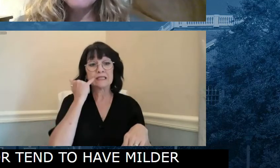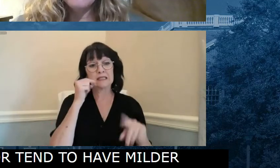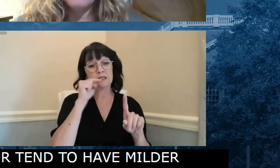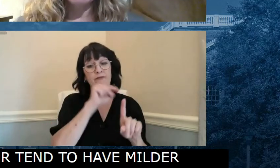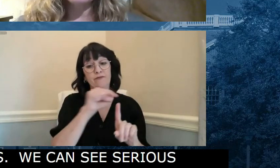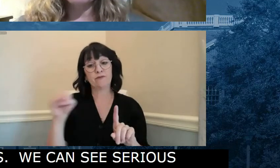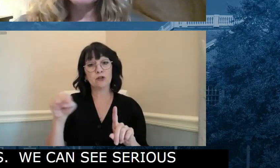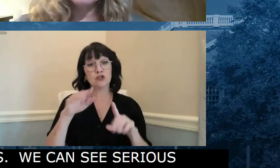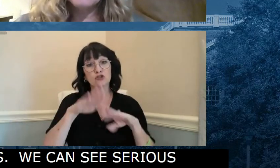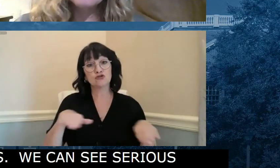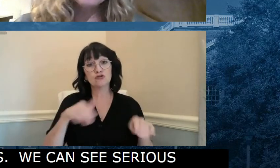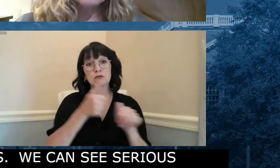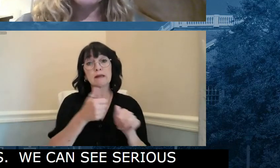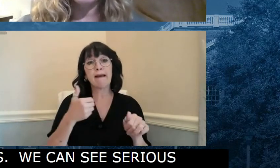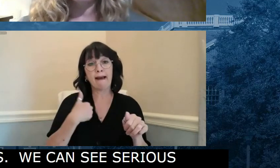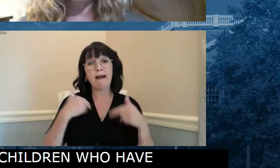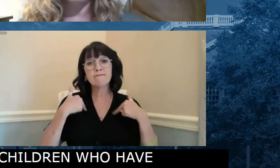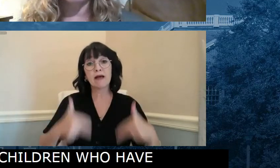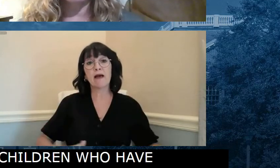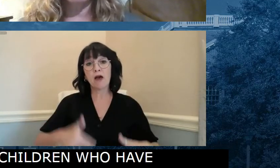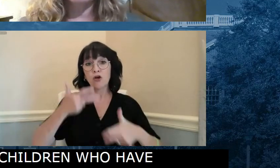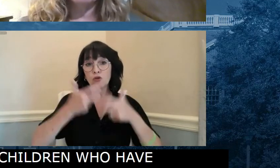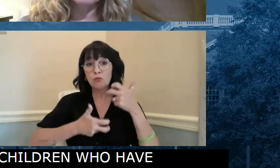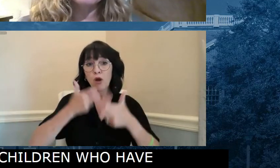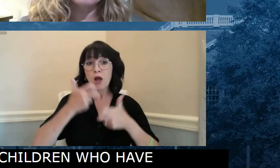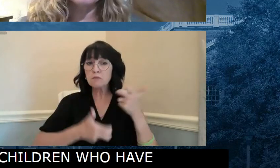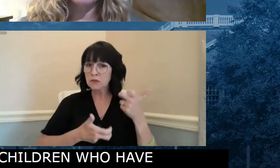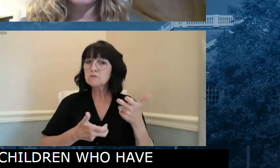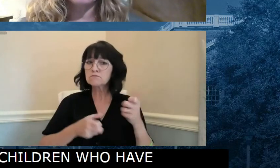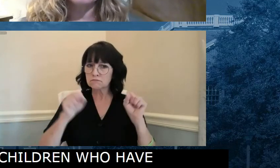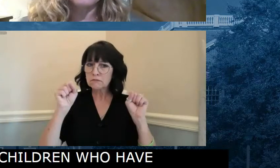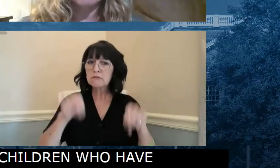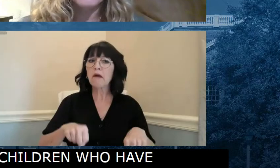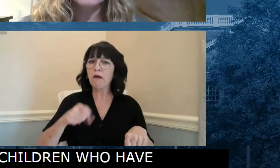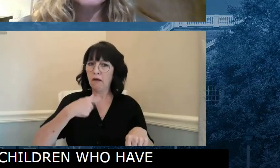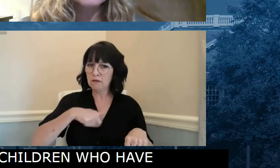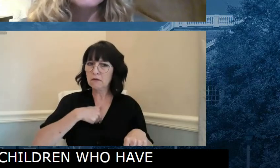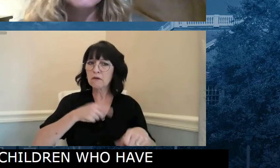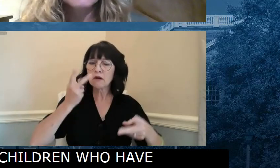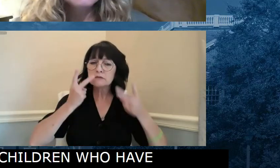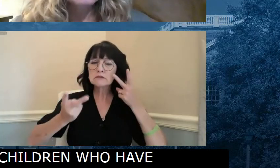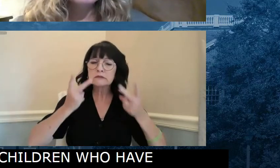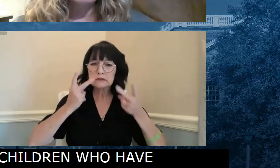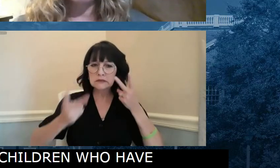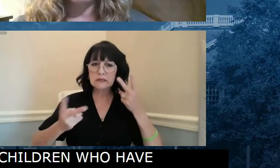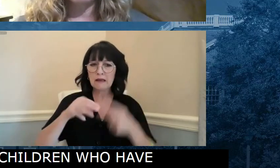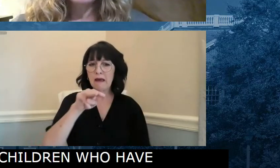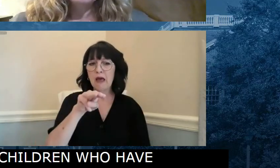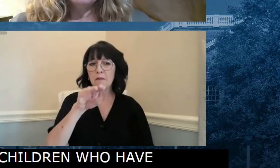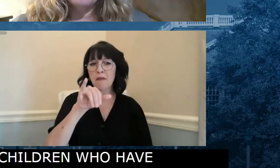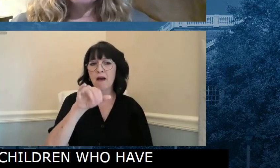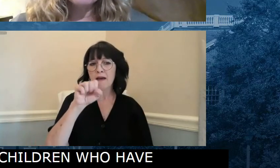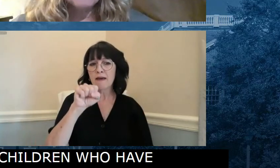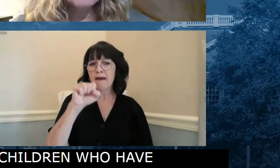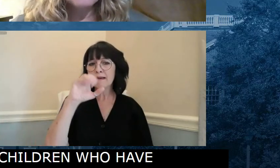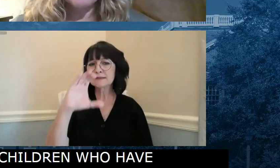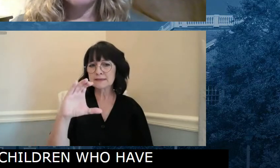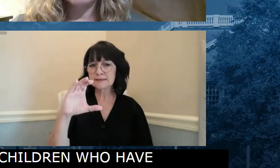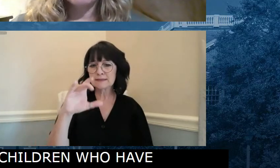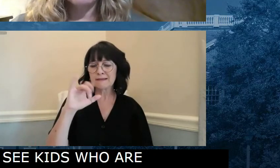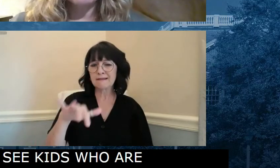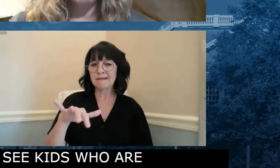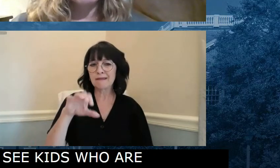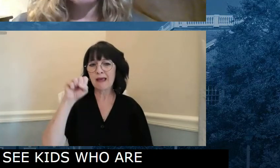conditions. We do see kids who are hospitalized. We do see kids with this MIS-C syndrome. And we're